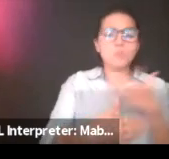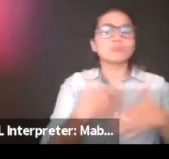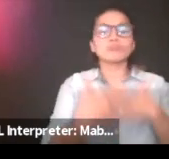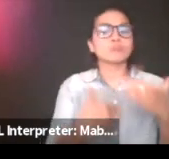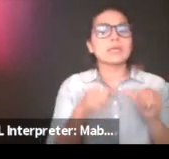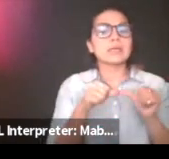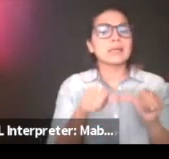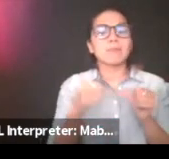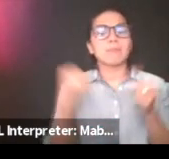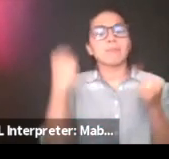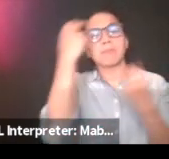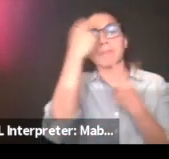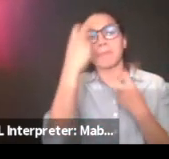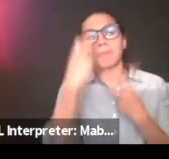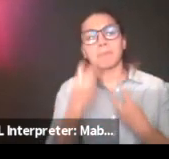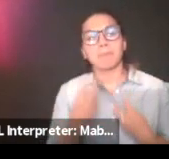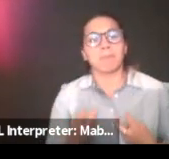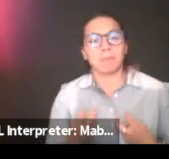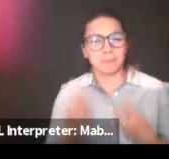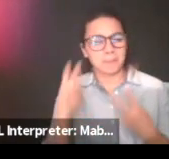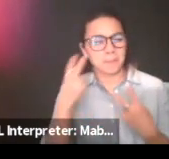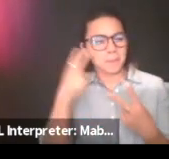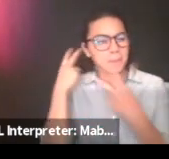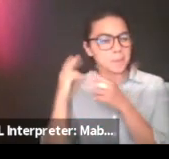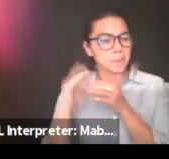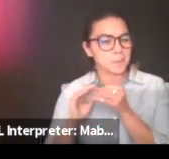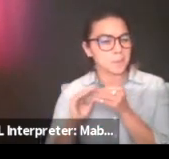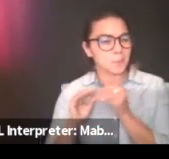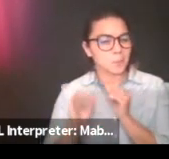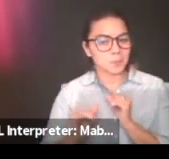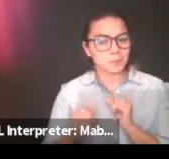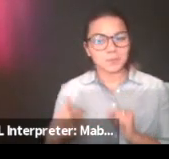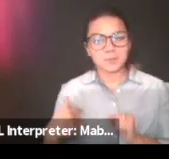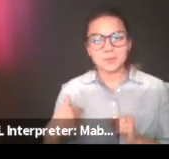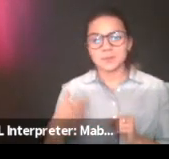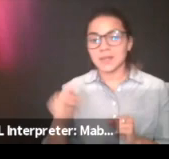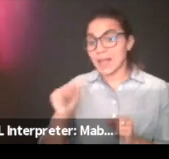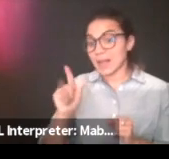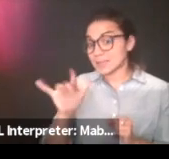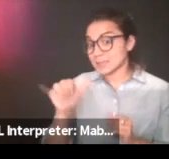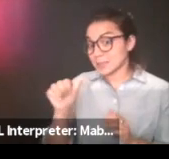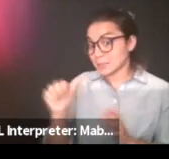Sorry, I was also typing in the chat. I told you my